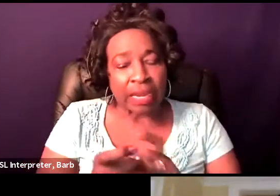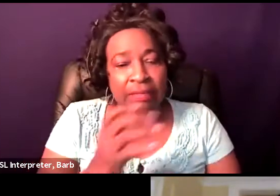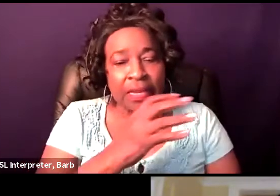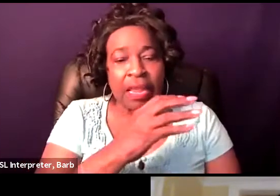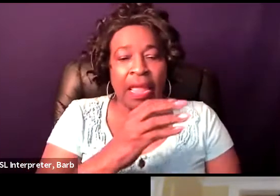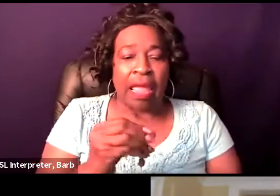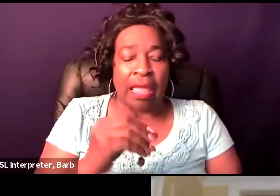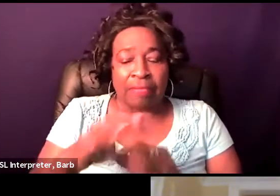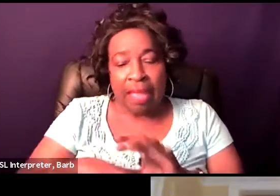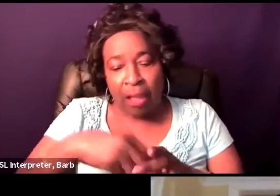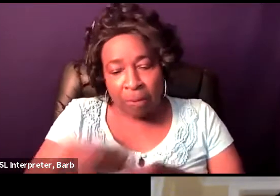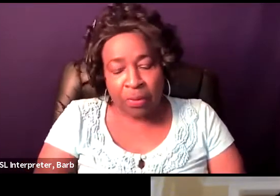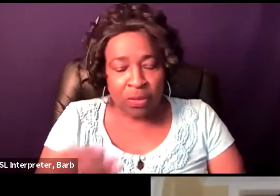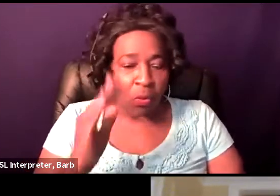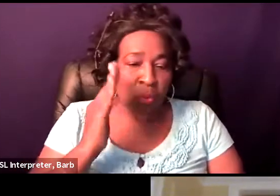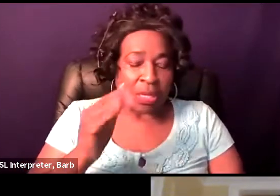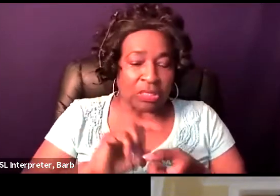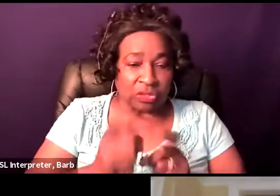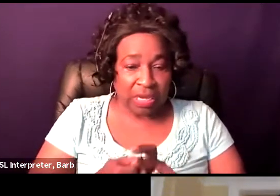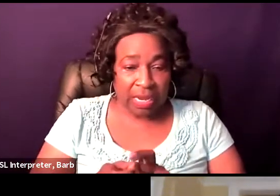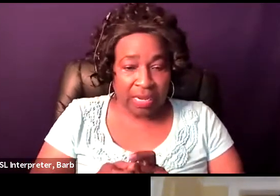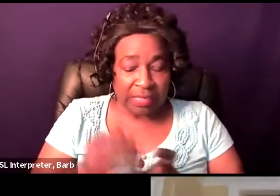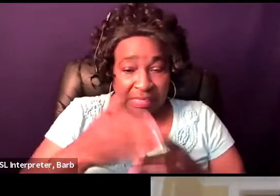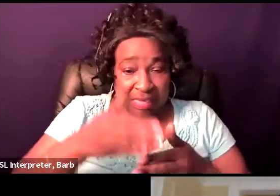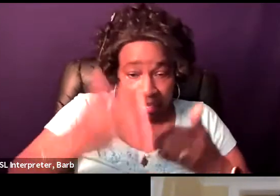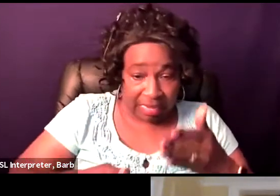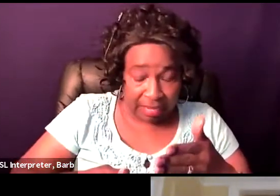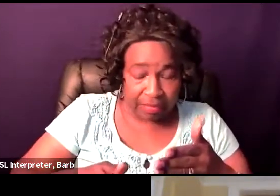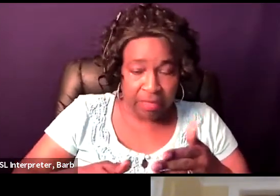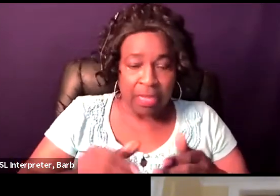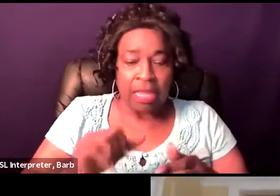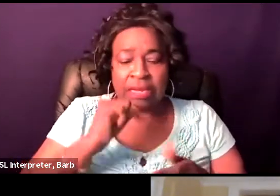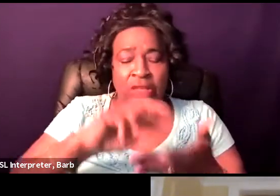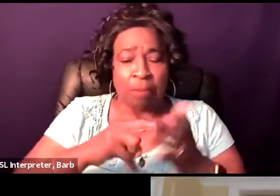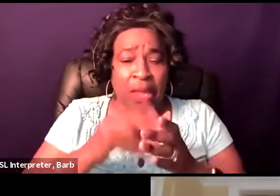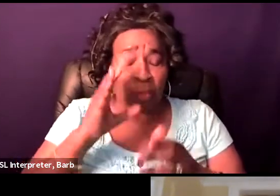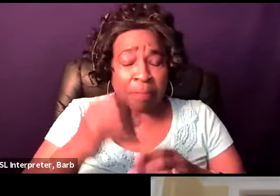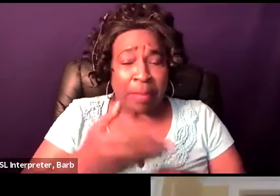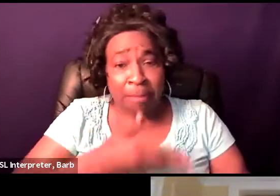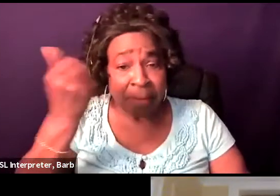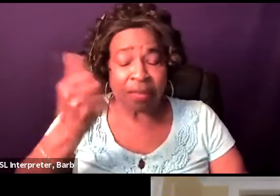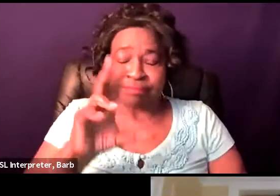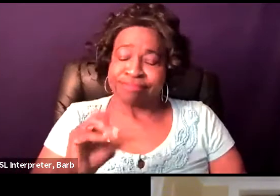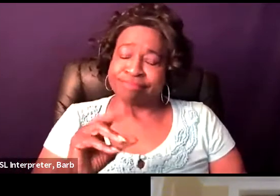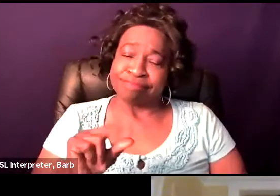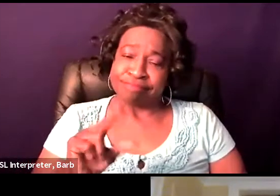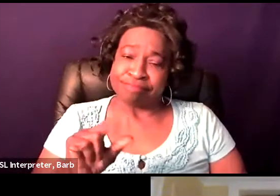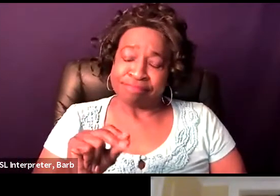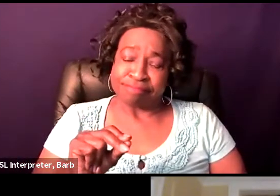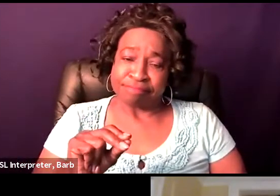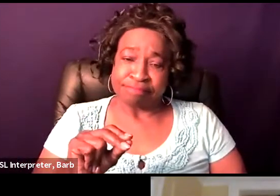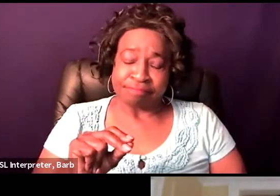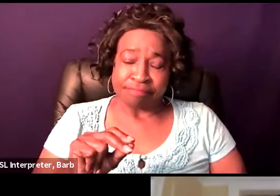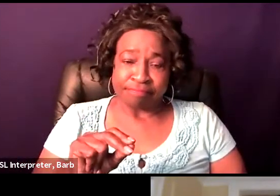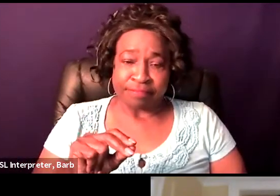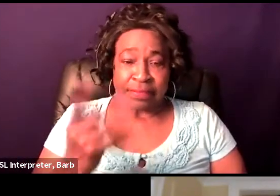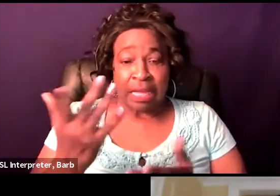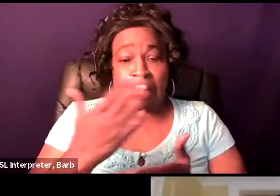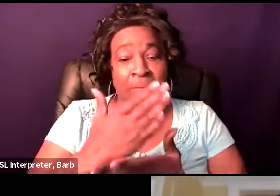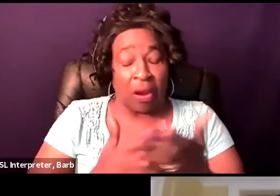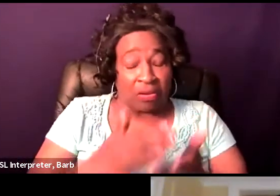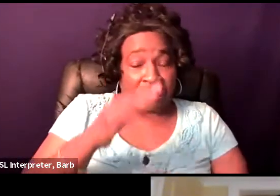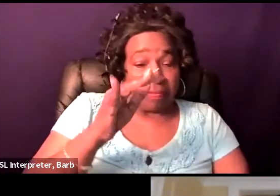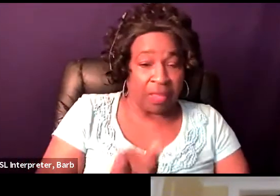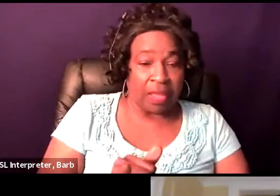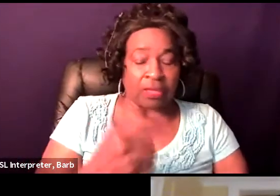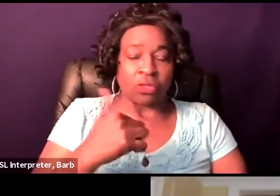the outputs are going to change. It doesn't necessarily mean it's going to change for the better. And so it's part of it is that we might